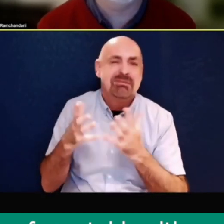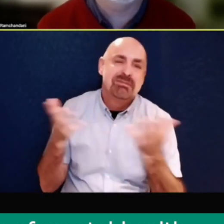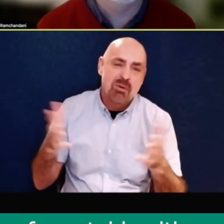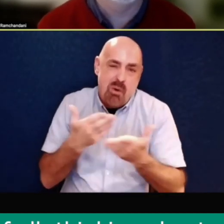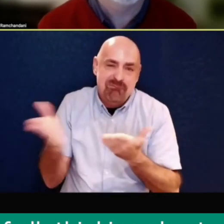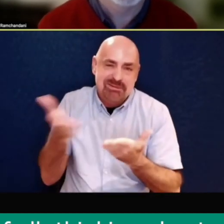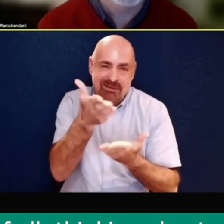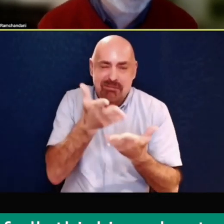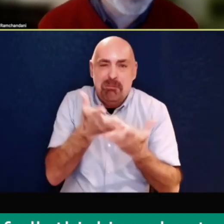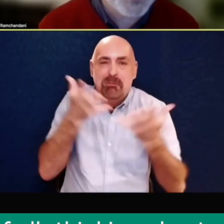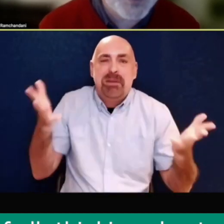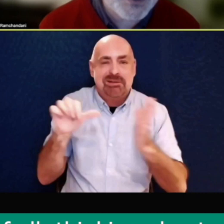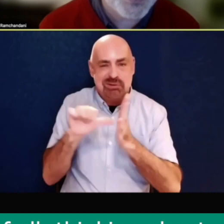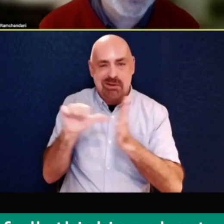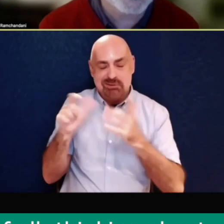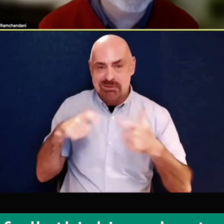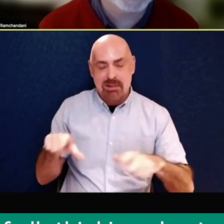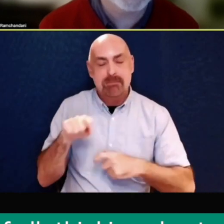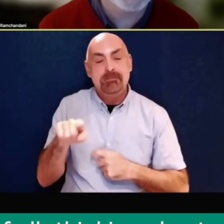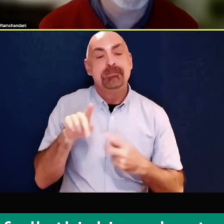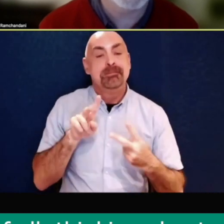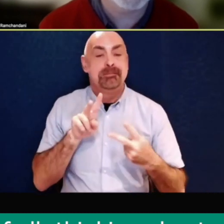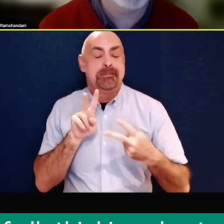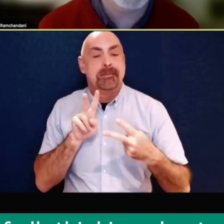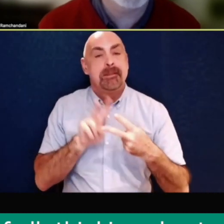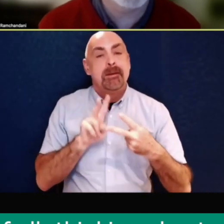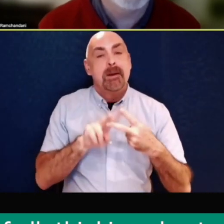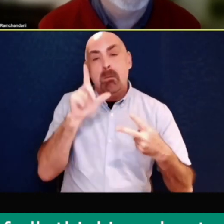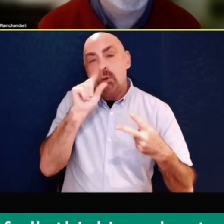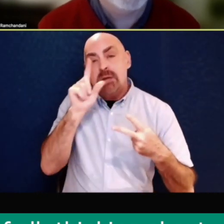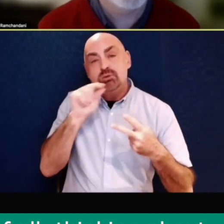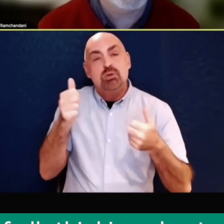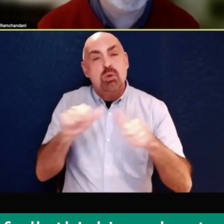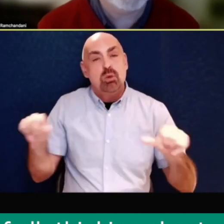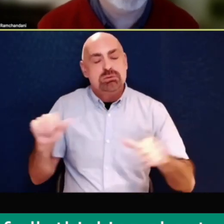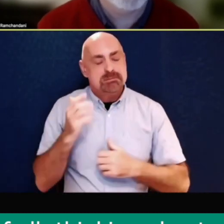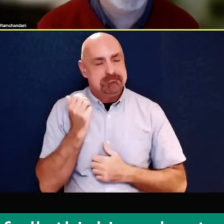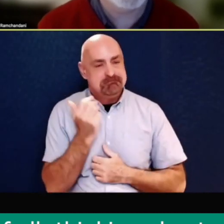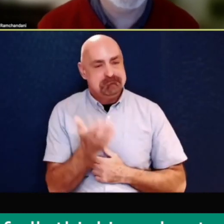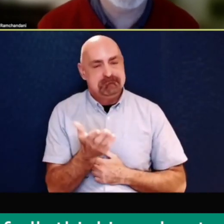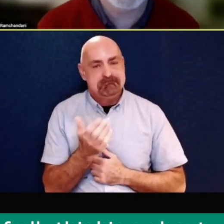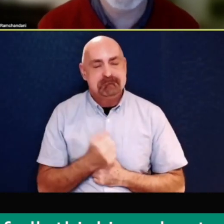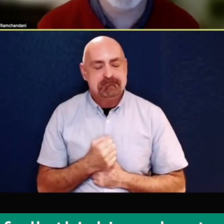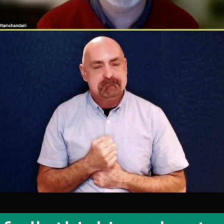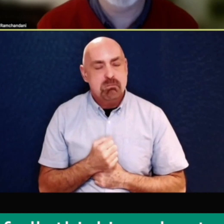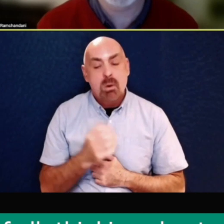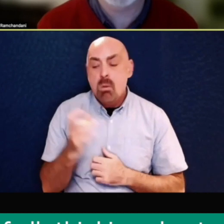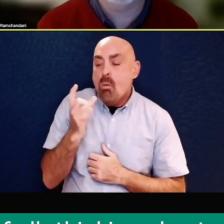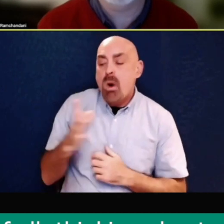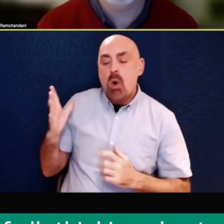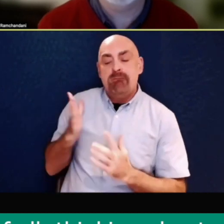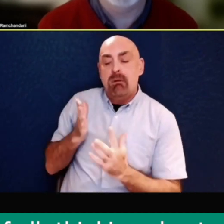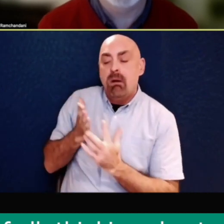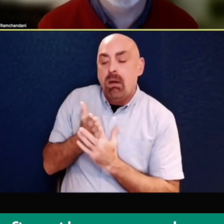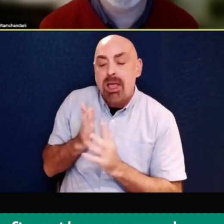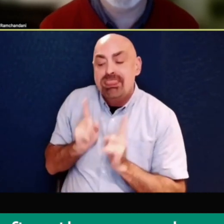have. So a couple of things on potential solutions. So first of all, thinking about one-off interventions probably not being enough